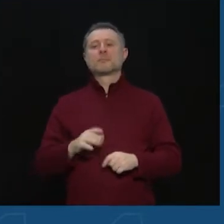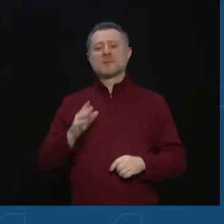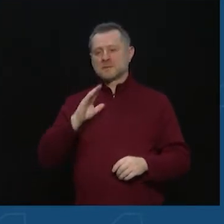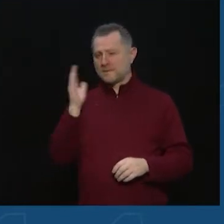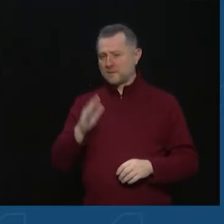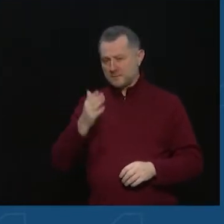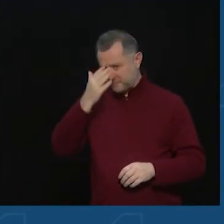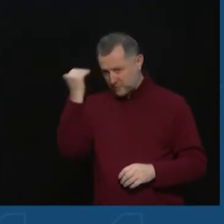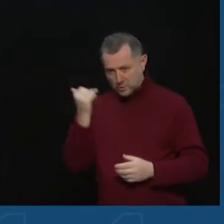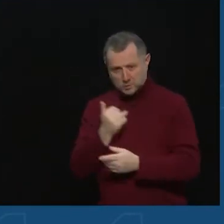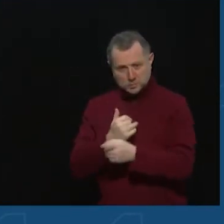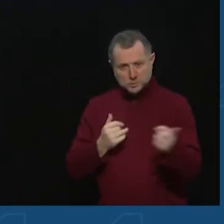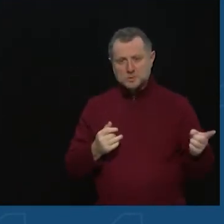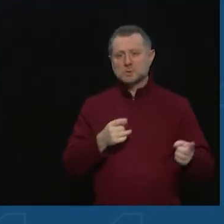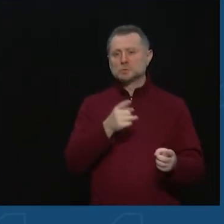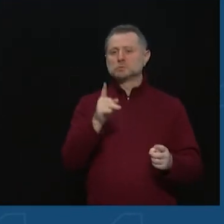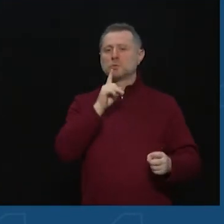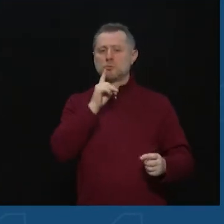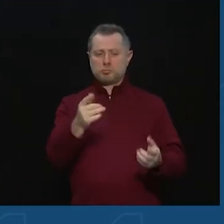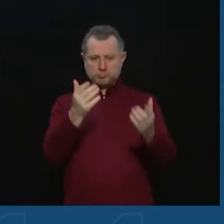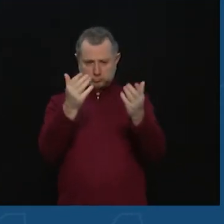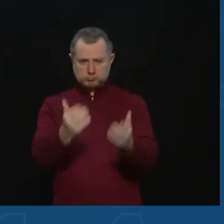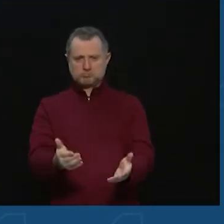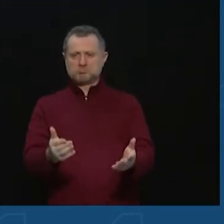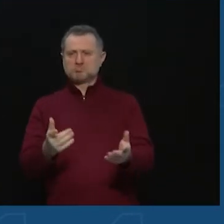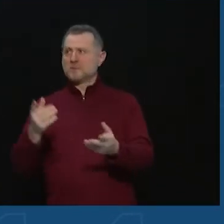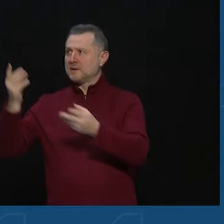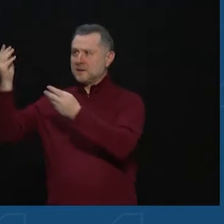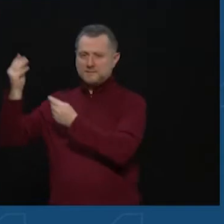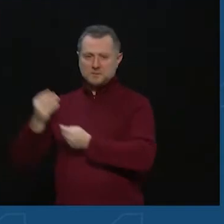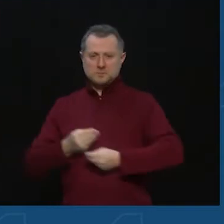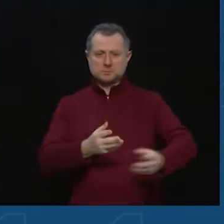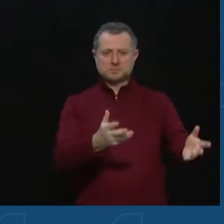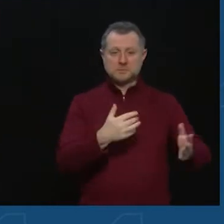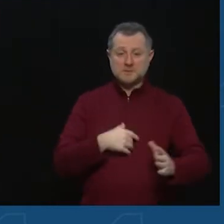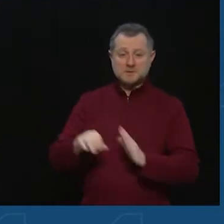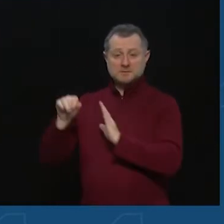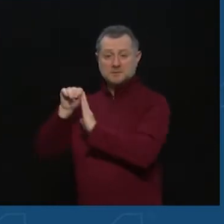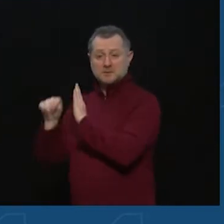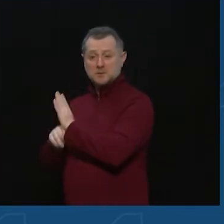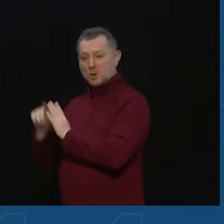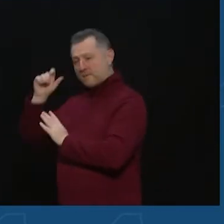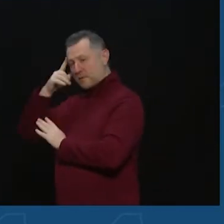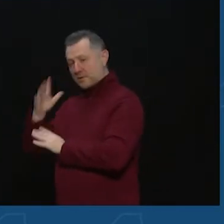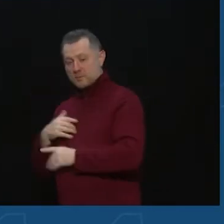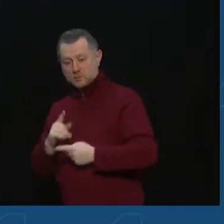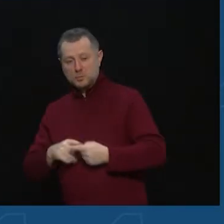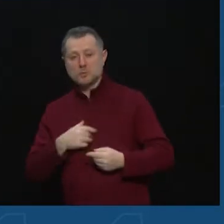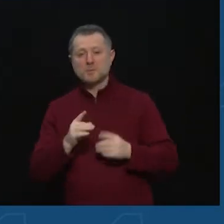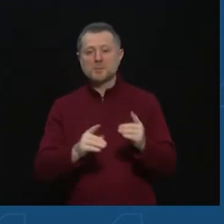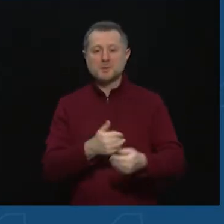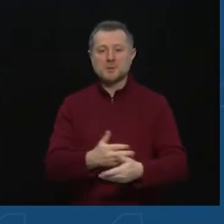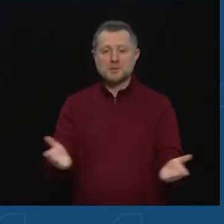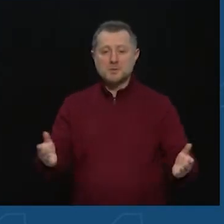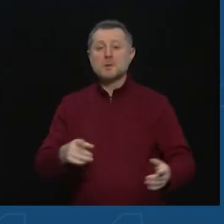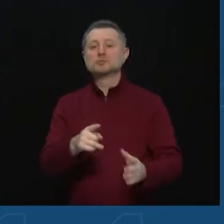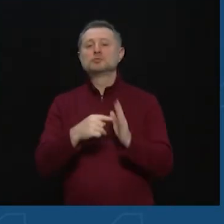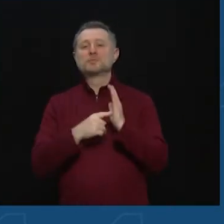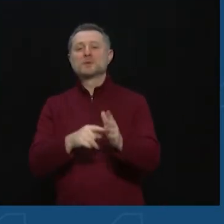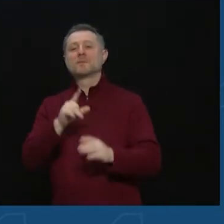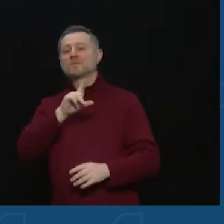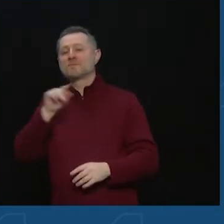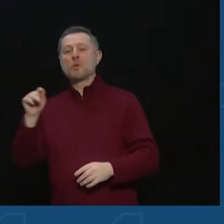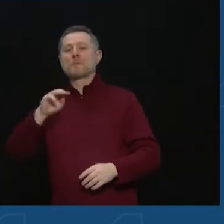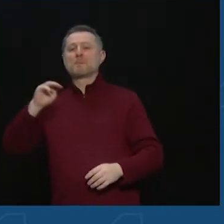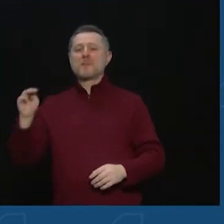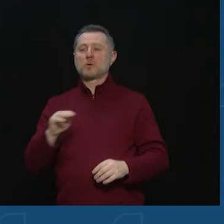state government to the people we all represent. 20 million New Yorkers are going to be looking to you when you show up with that uniform